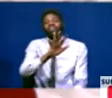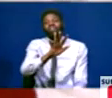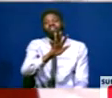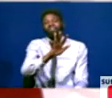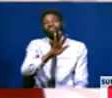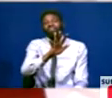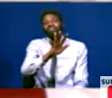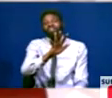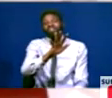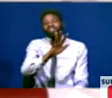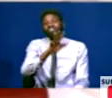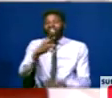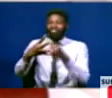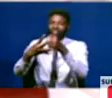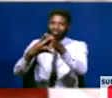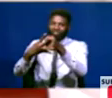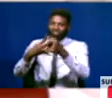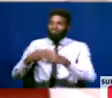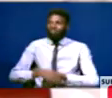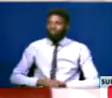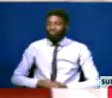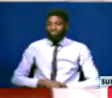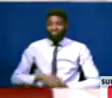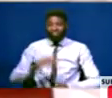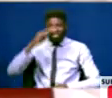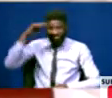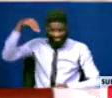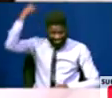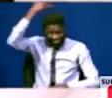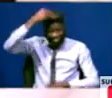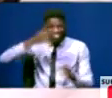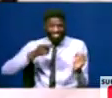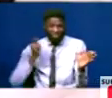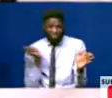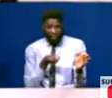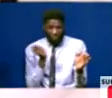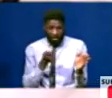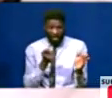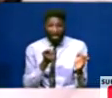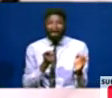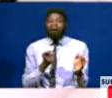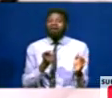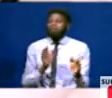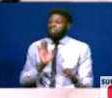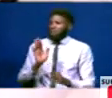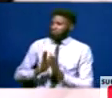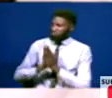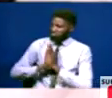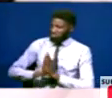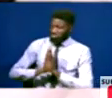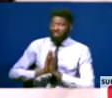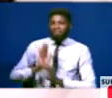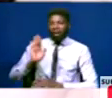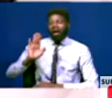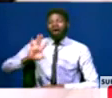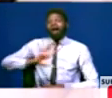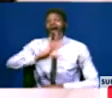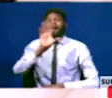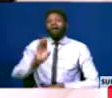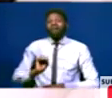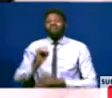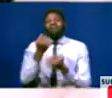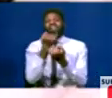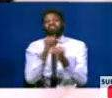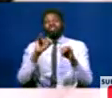1959. Akurino faith is one of the denominations collectively referred to as African independent